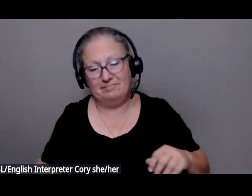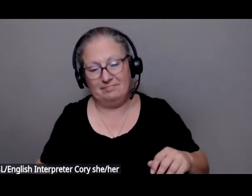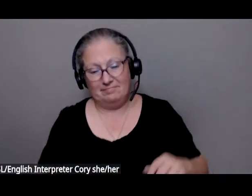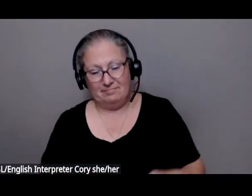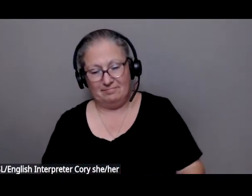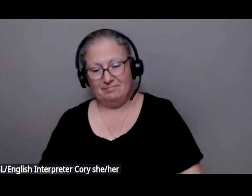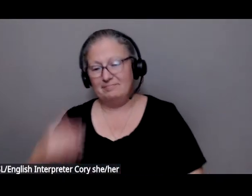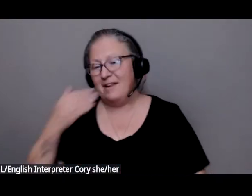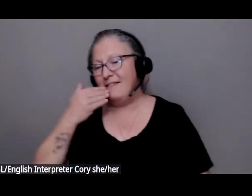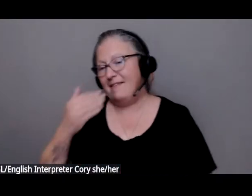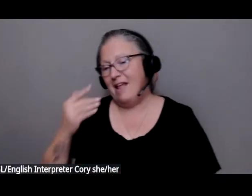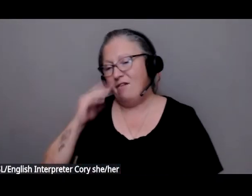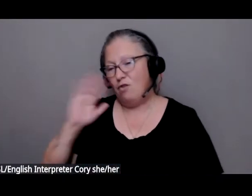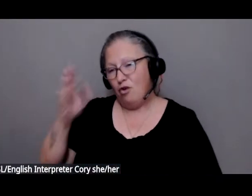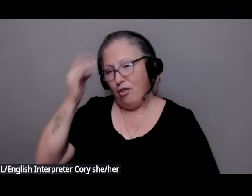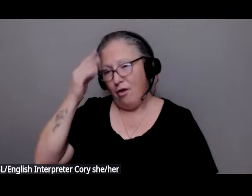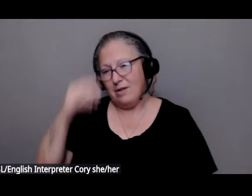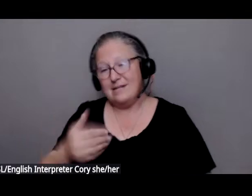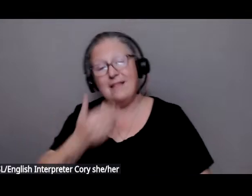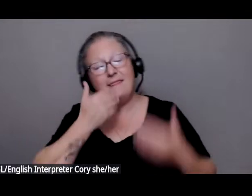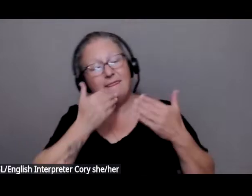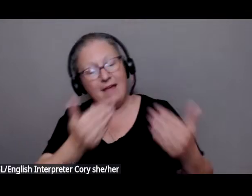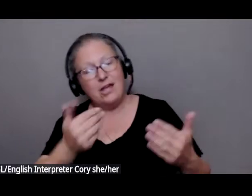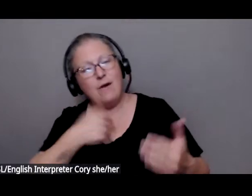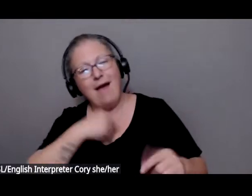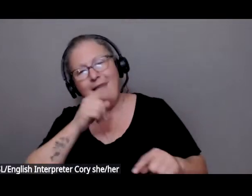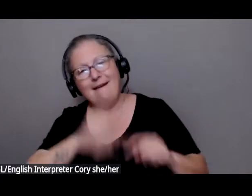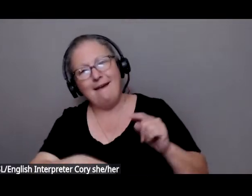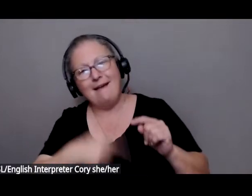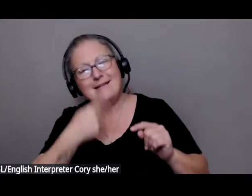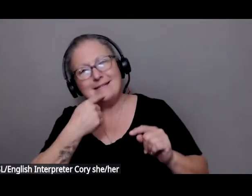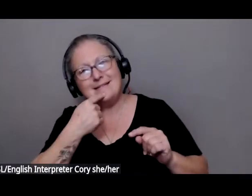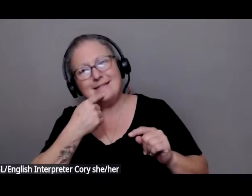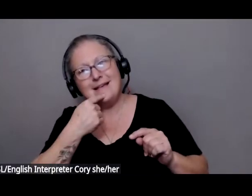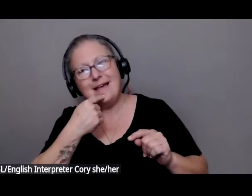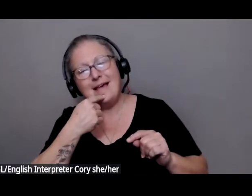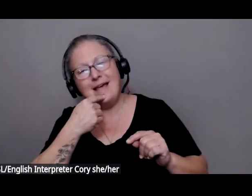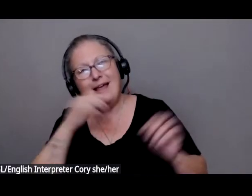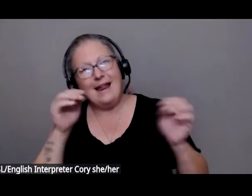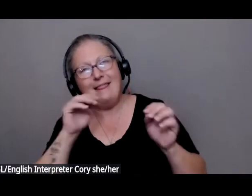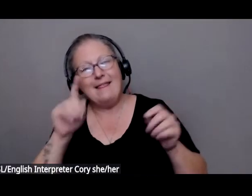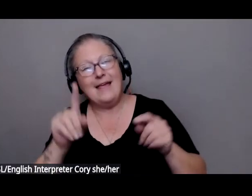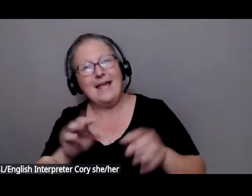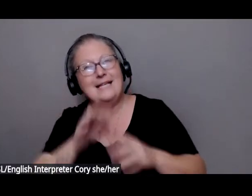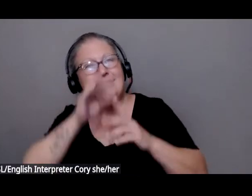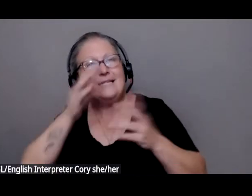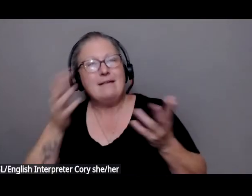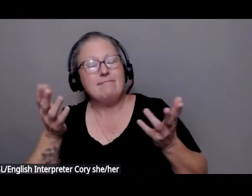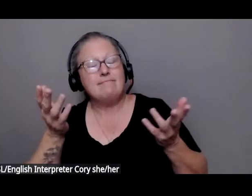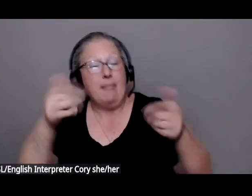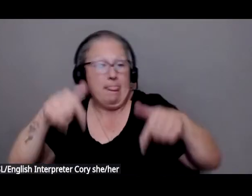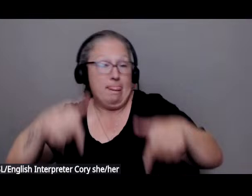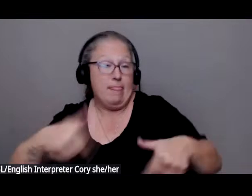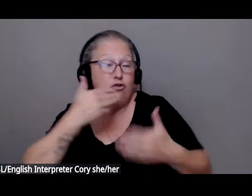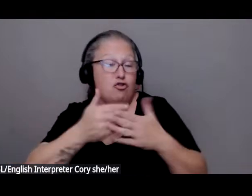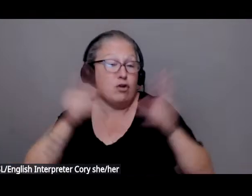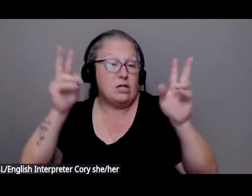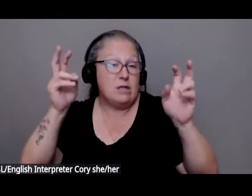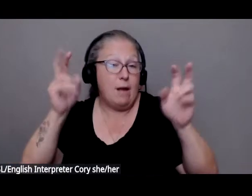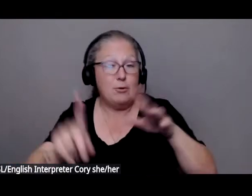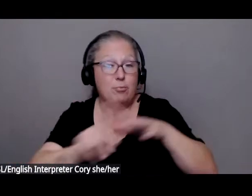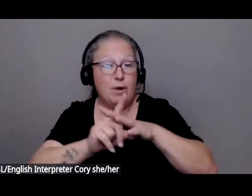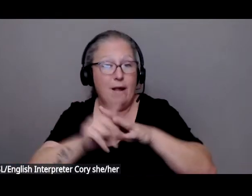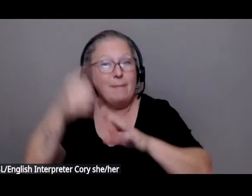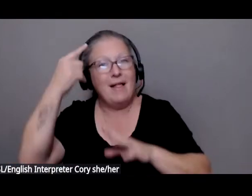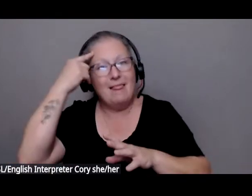Thank you for your thoughts. I do want to thank you. I can't say anything except, this was a good topic to bring up. I think